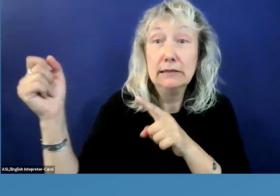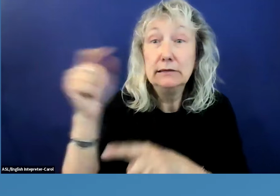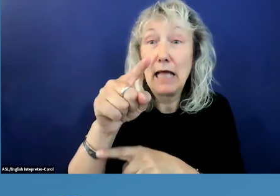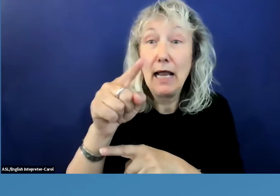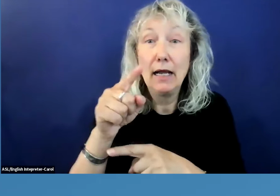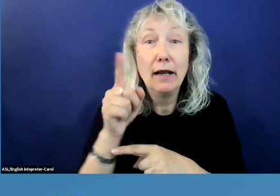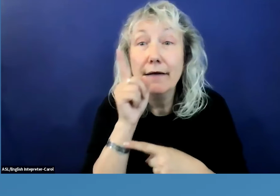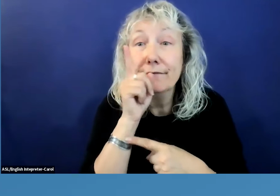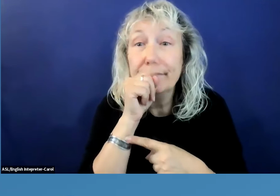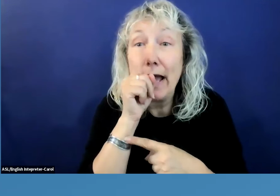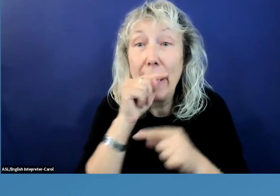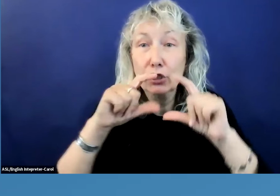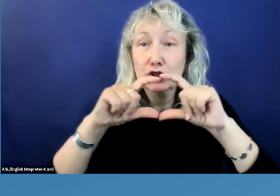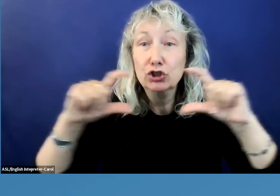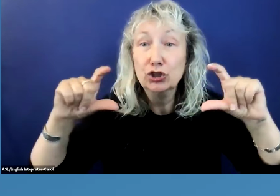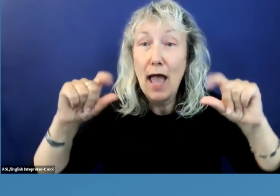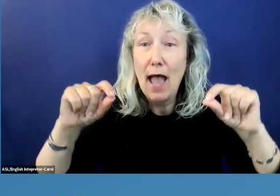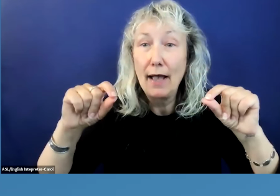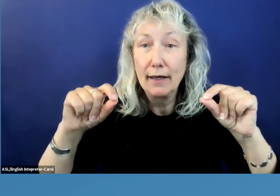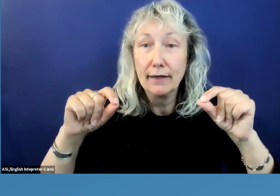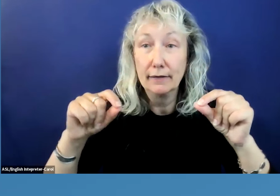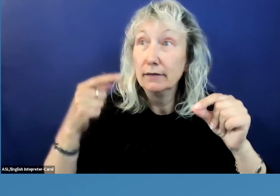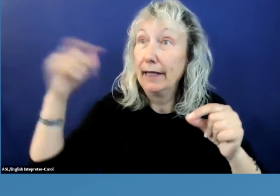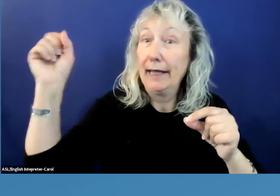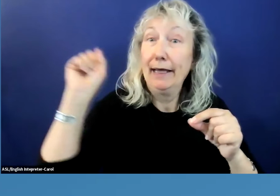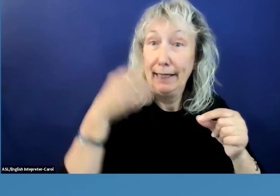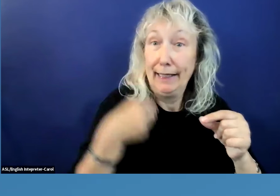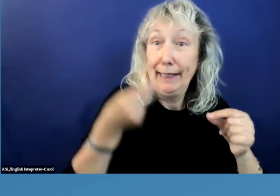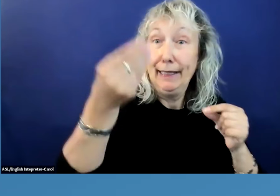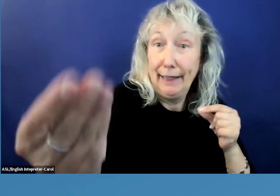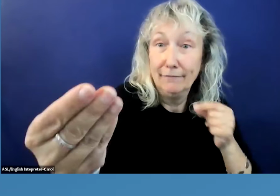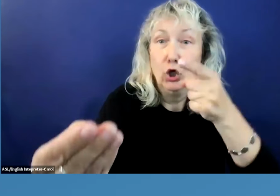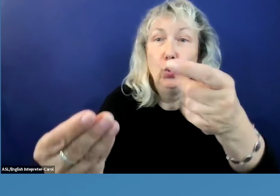and then ask you to return a certain amount to them